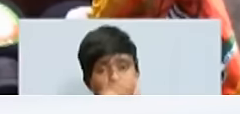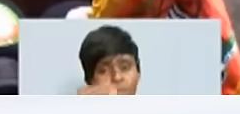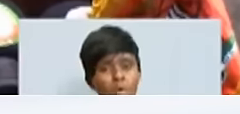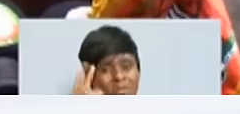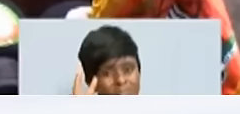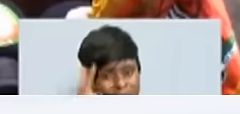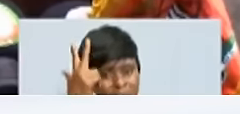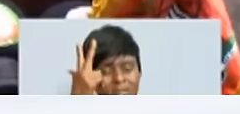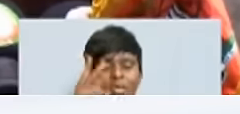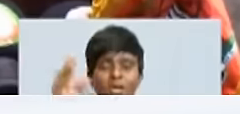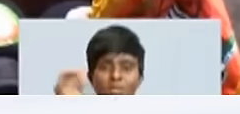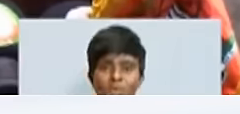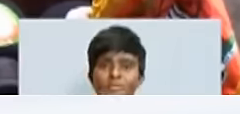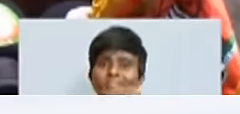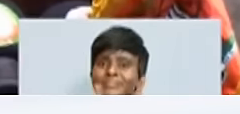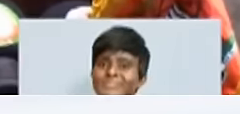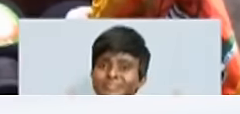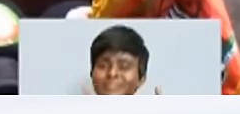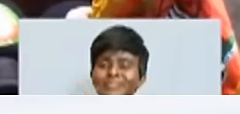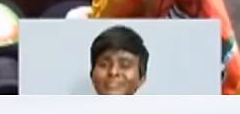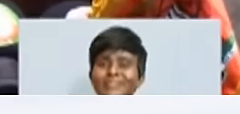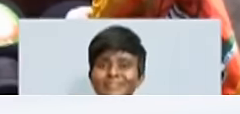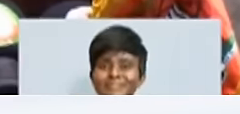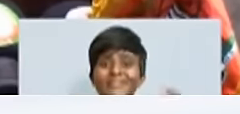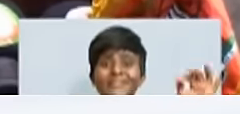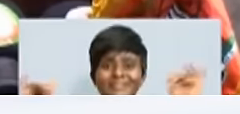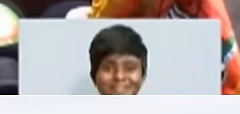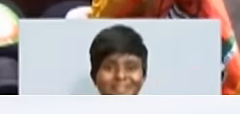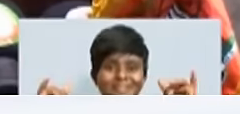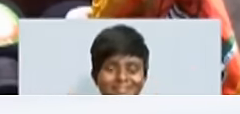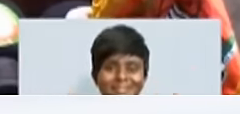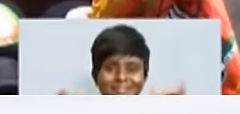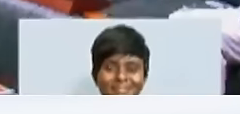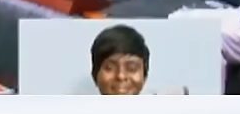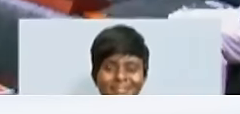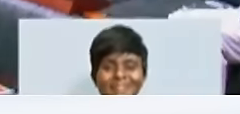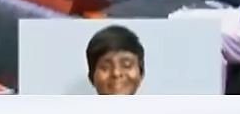three most democratizing countries in the world.